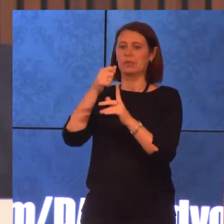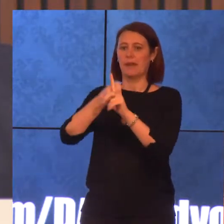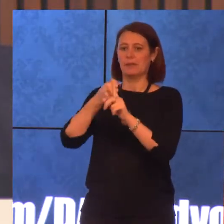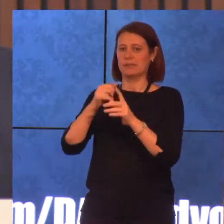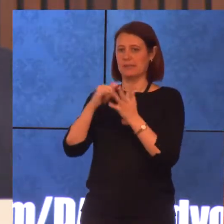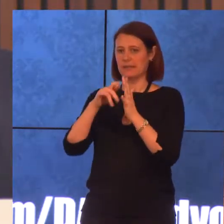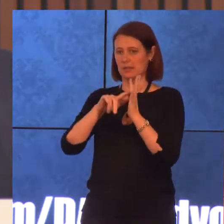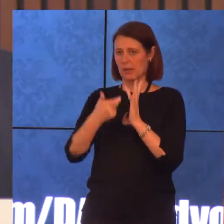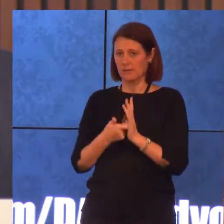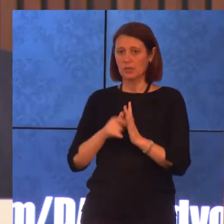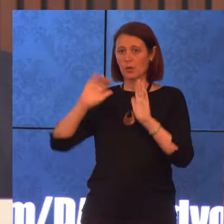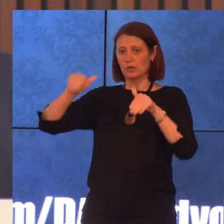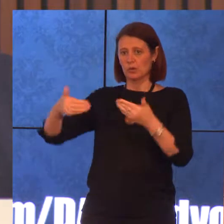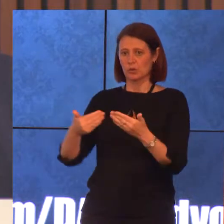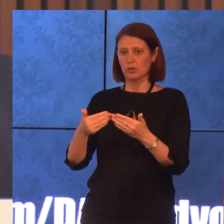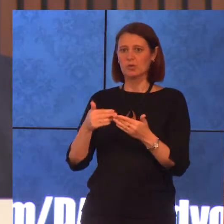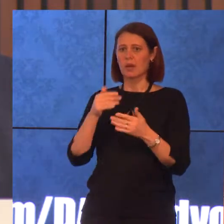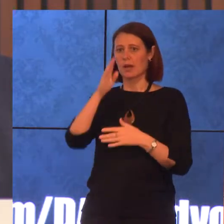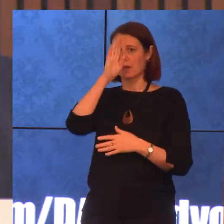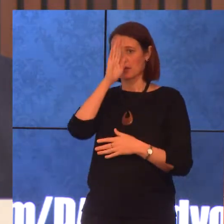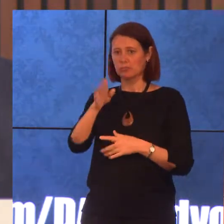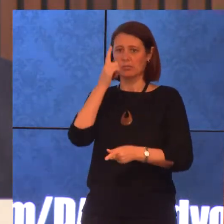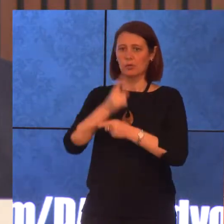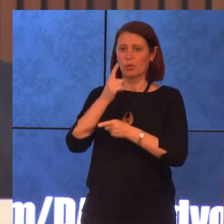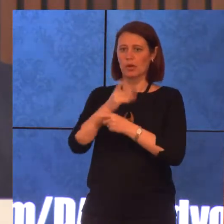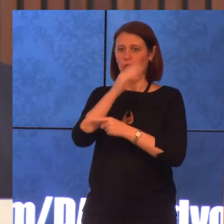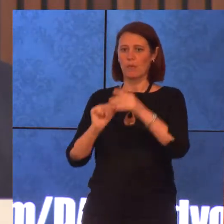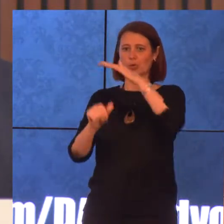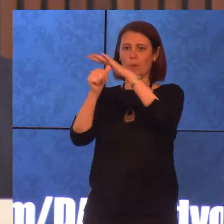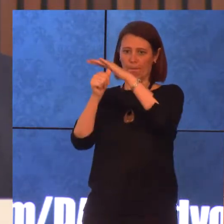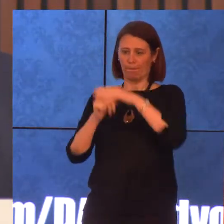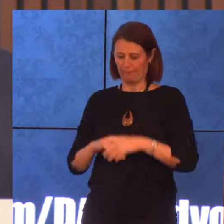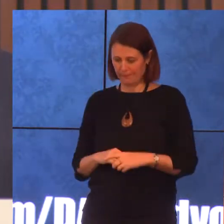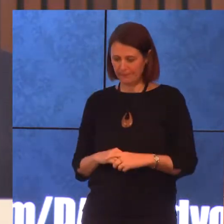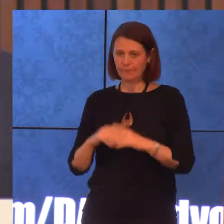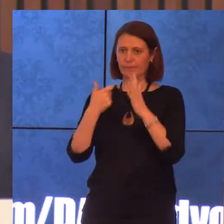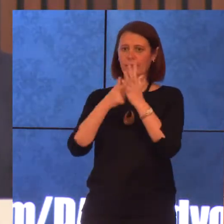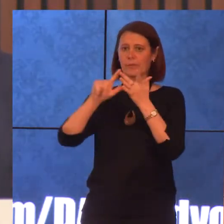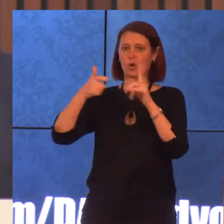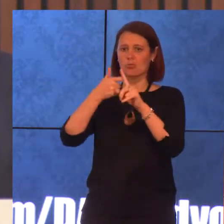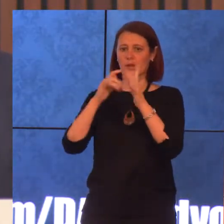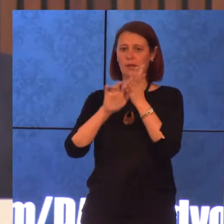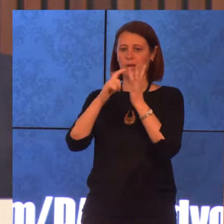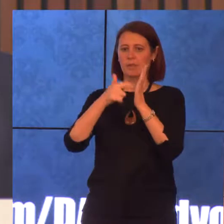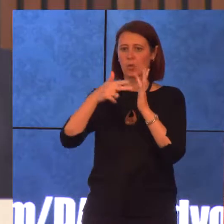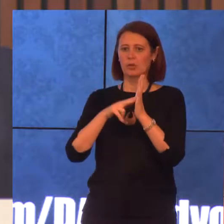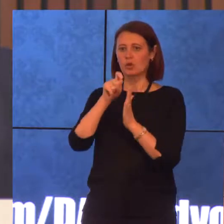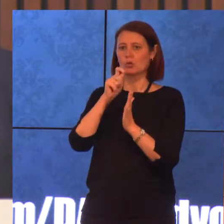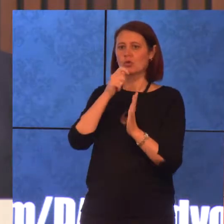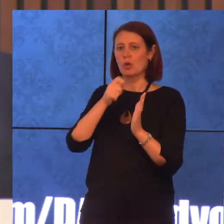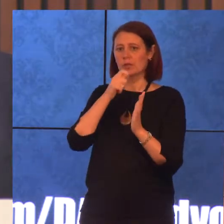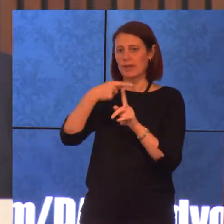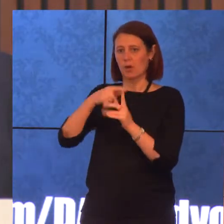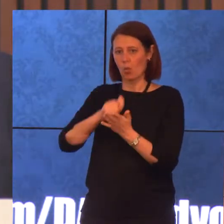introduce for the session called Plain Talking from the Top, Rick Morton, journalist and author,